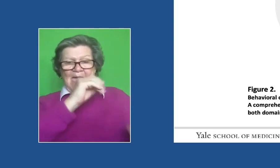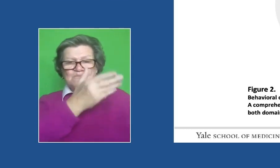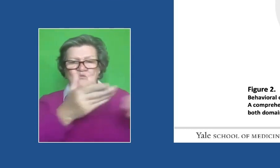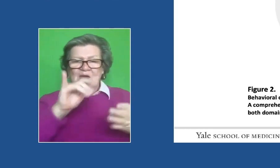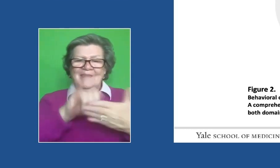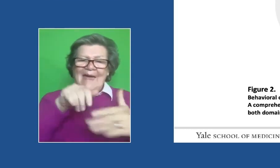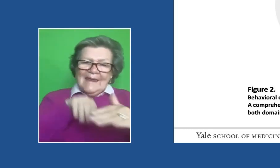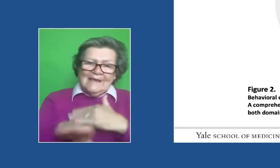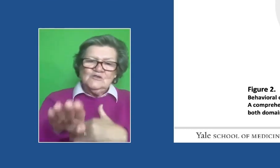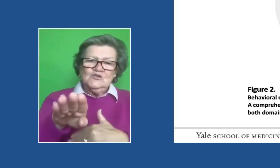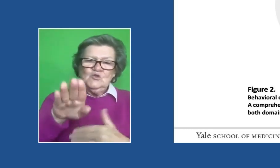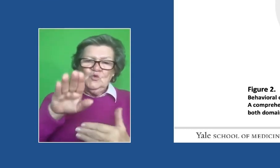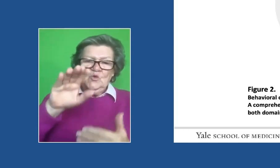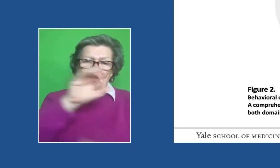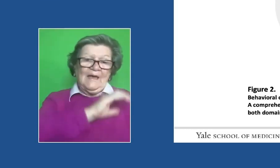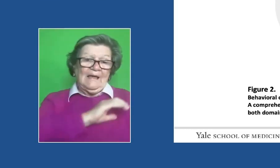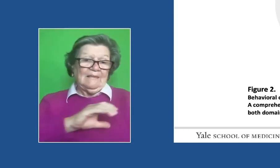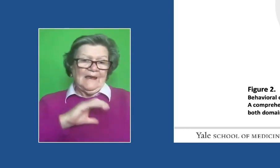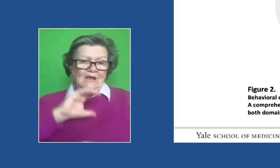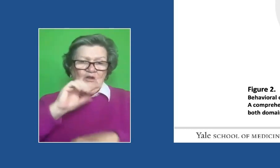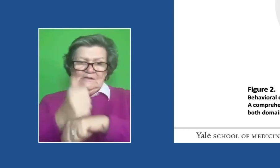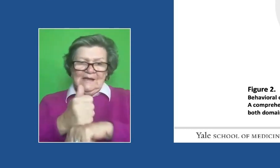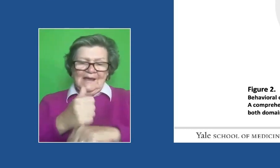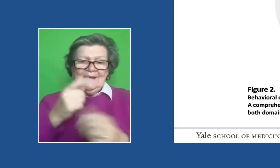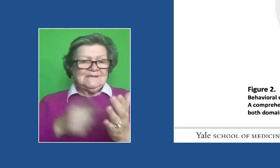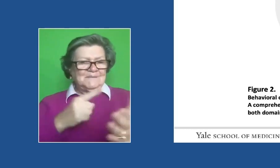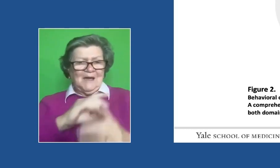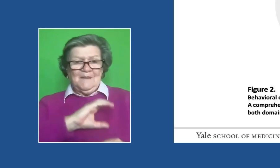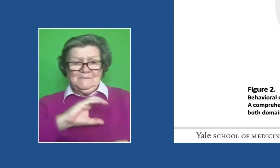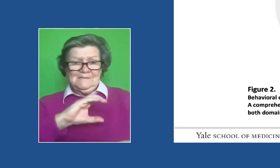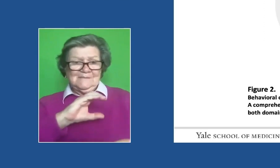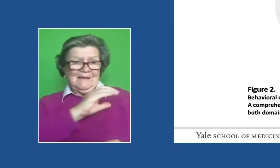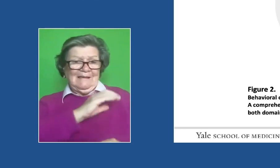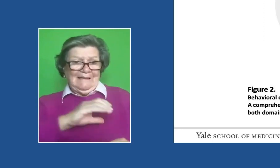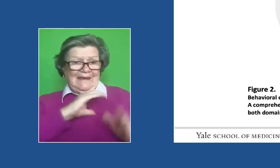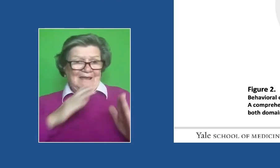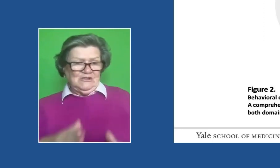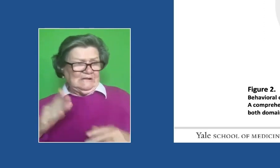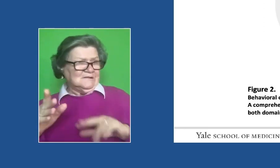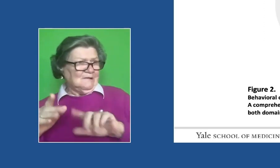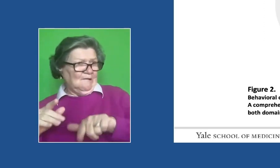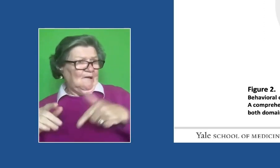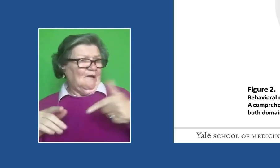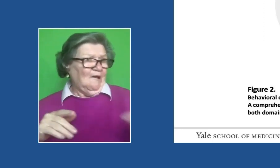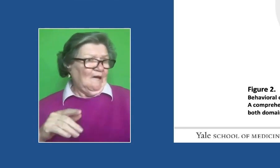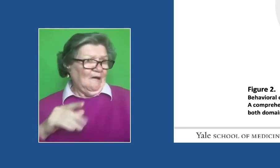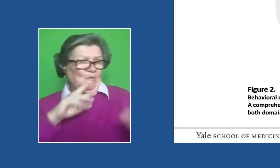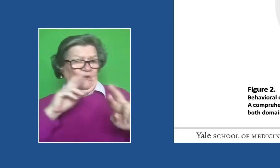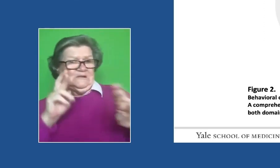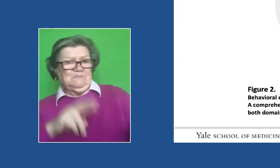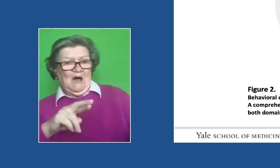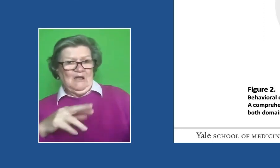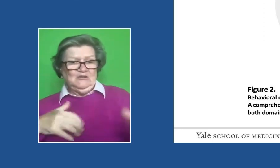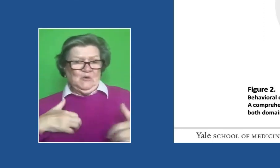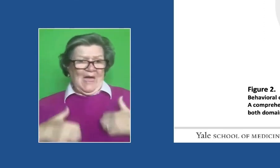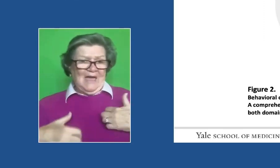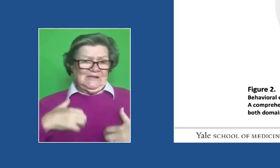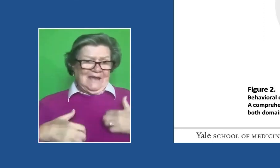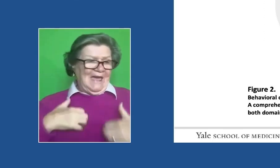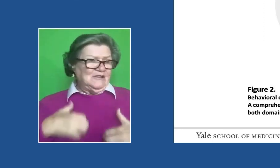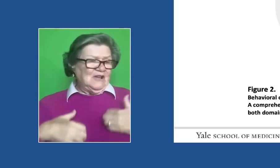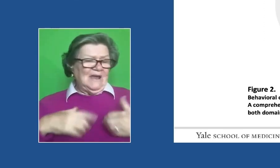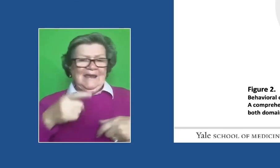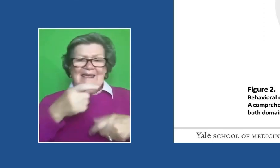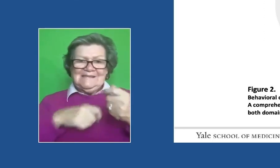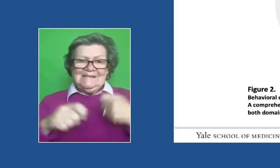setting. And oftentimes clinicians may defer to security officers when they respond to agitation. And instead of moving towards the